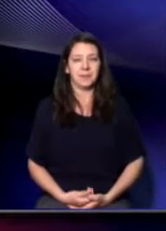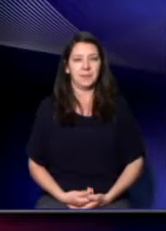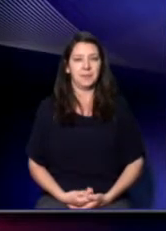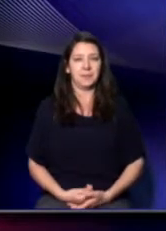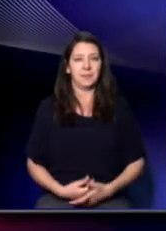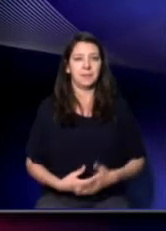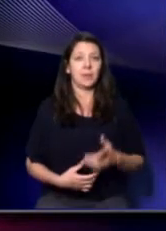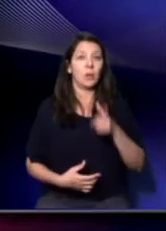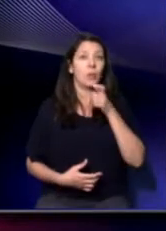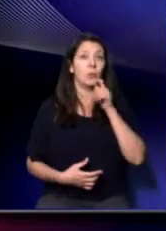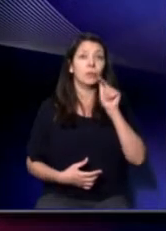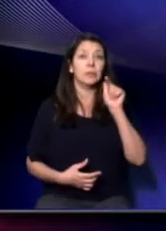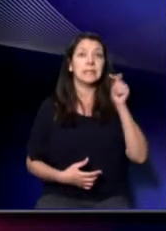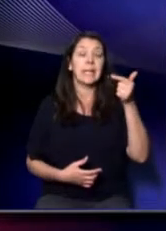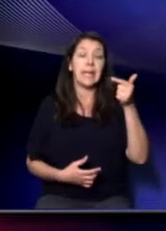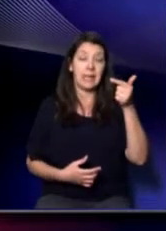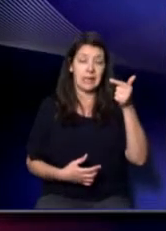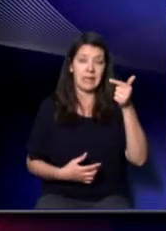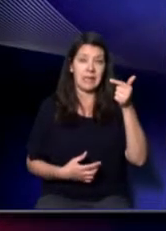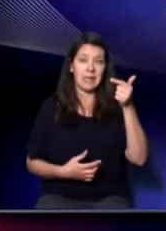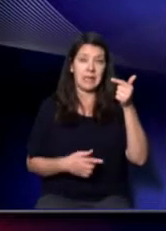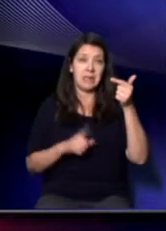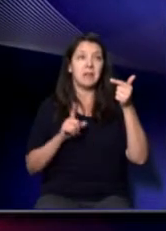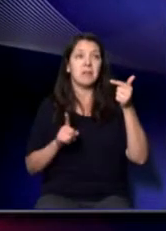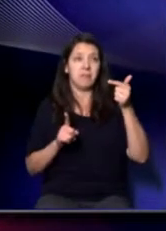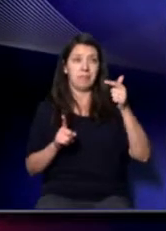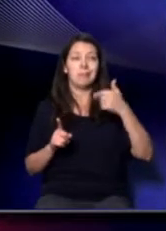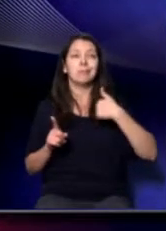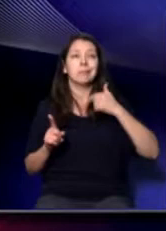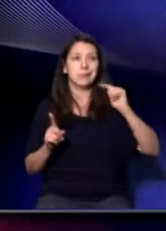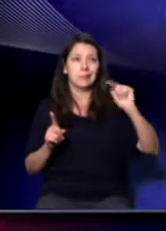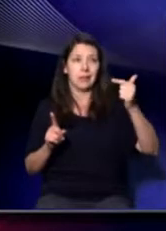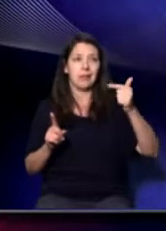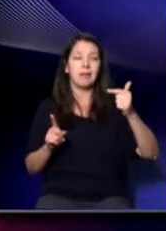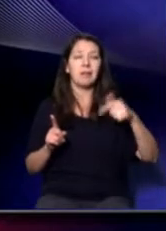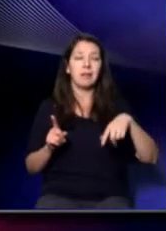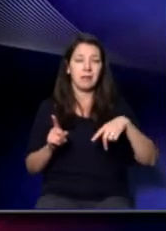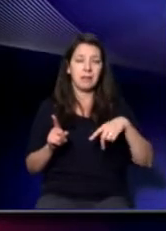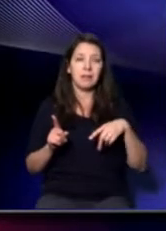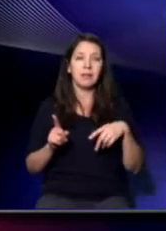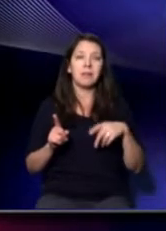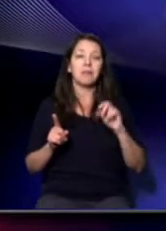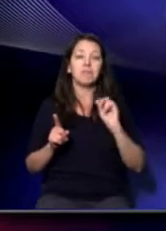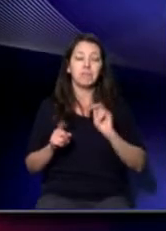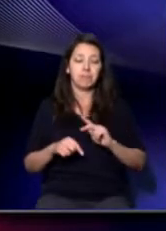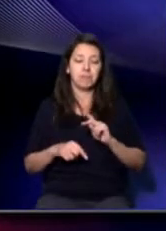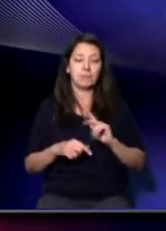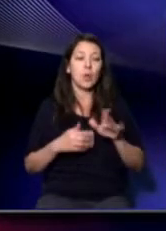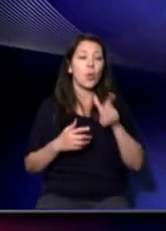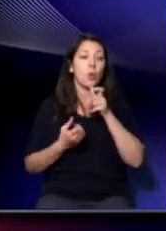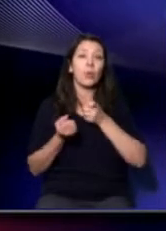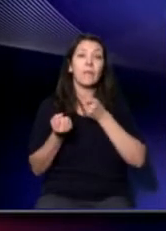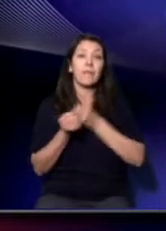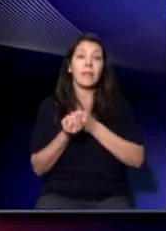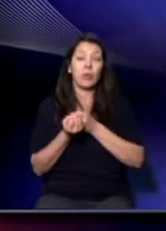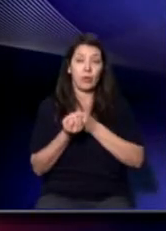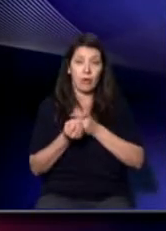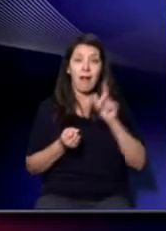Do we have a second? I second that. Okay. All in favor say